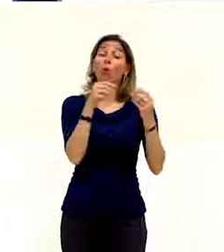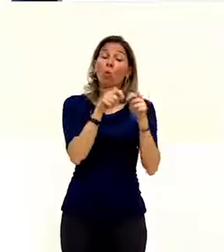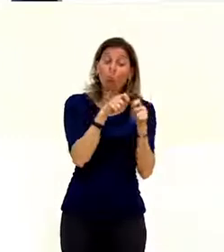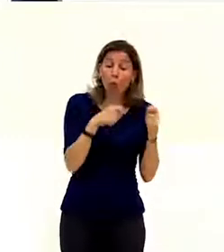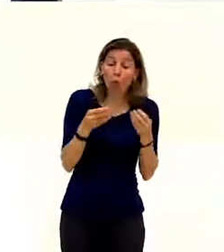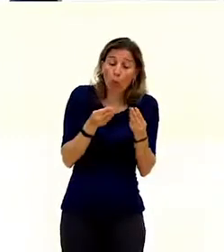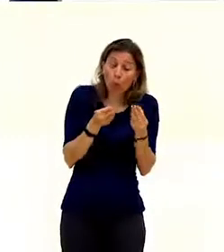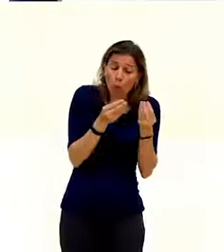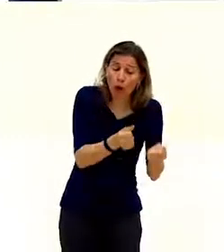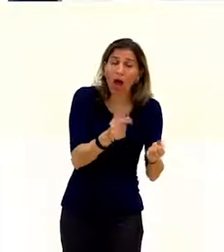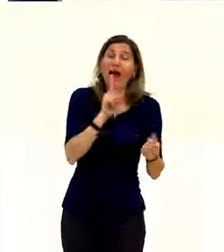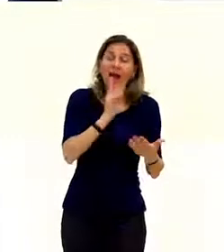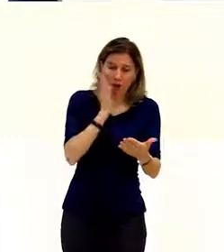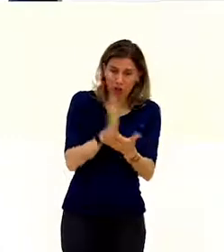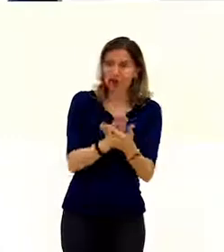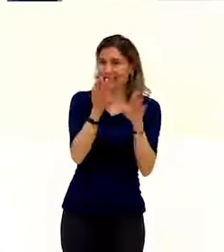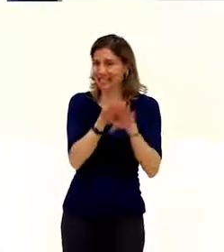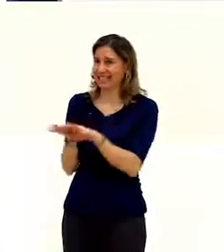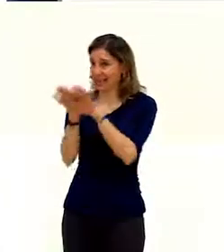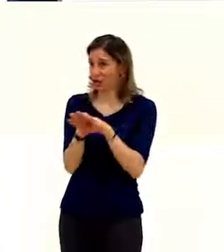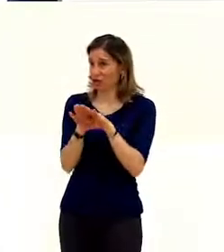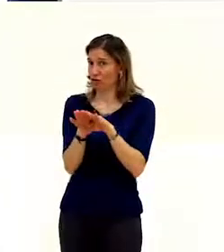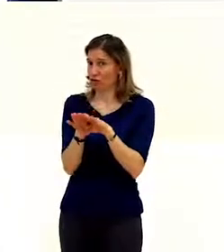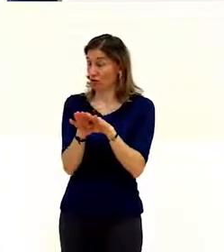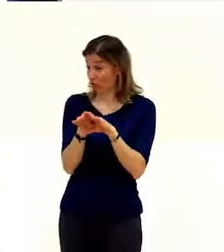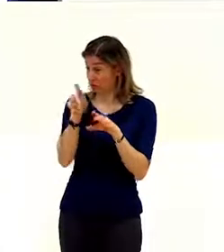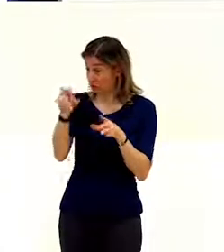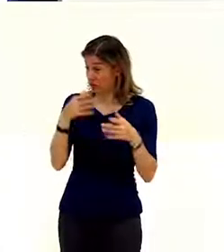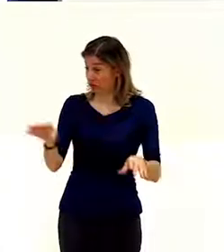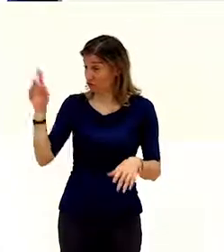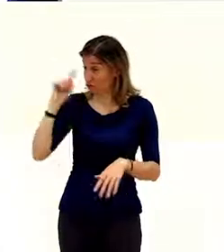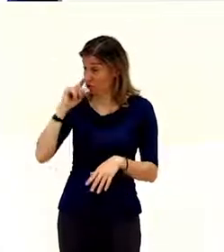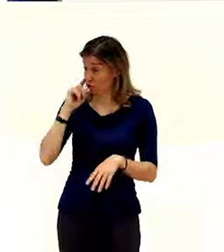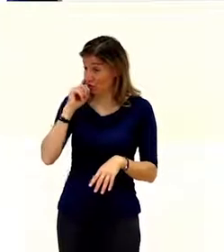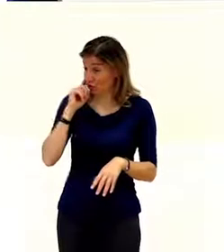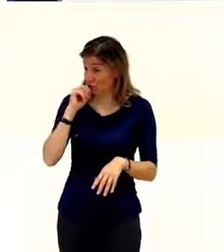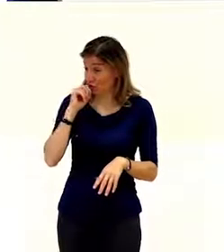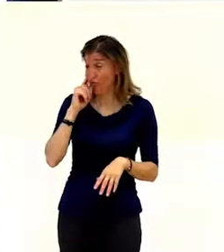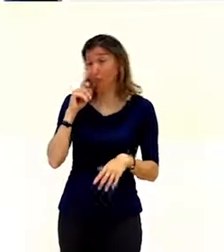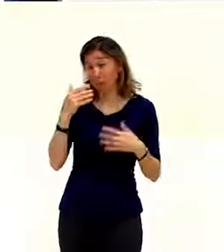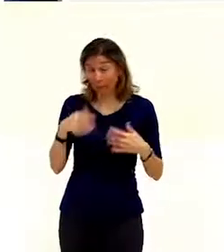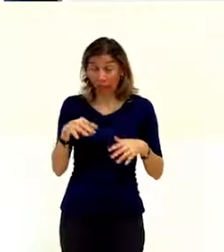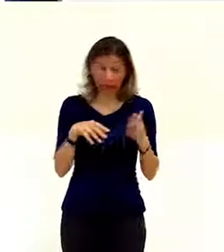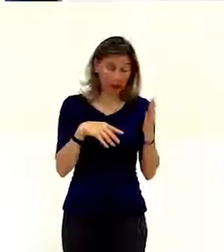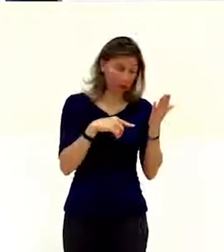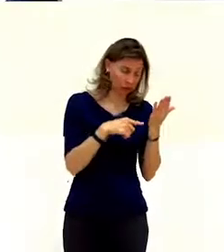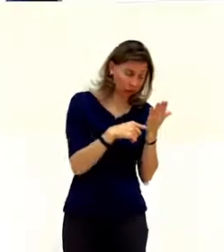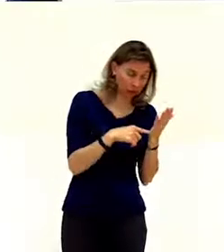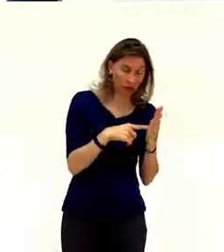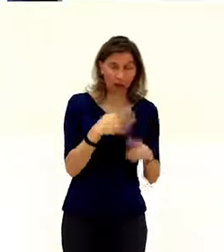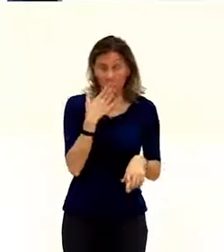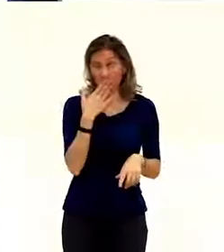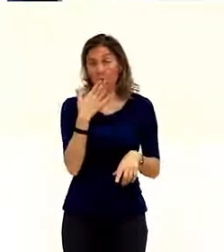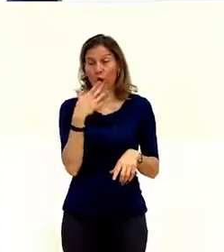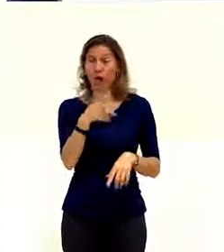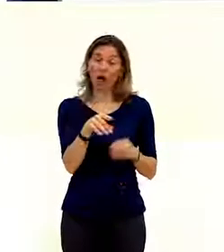standards. You never heard that. You know, it's quite, let's say, technical and relatively boring to say about